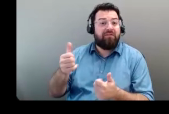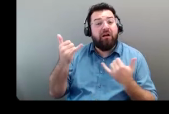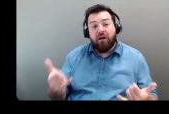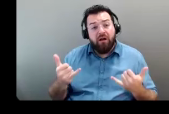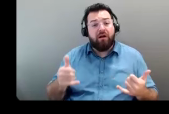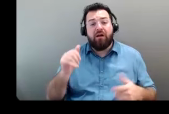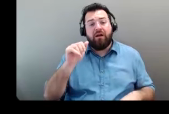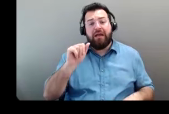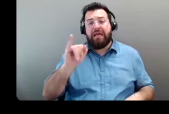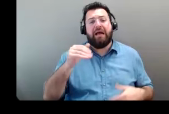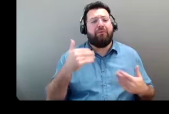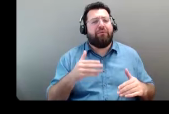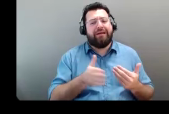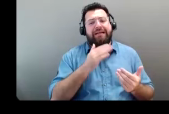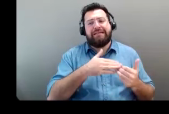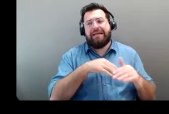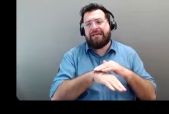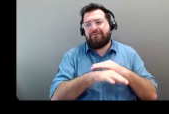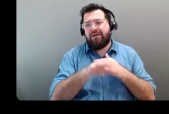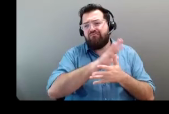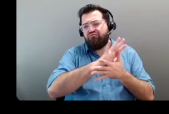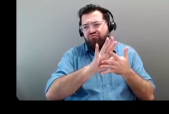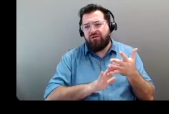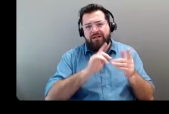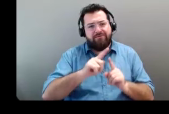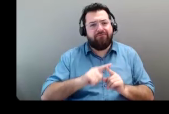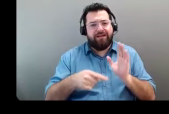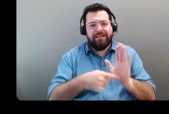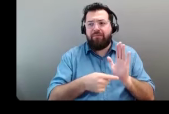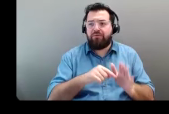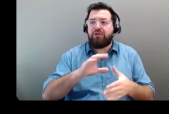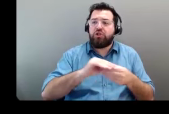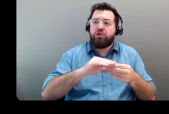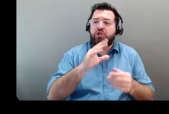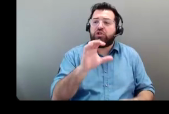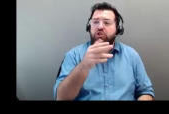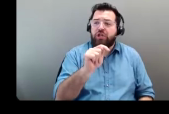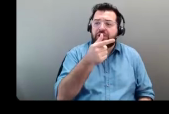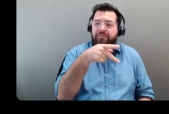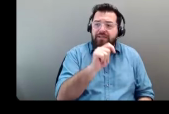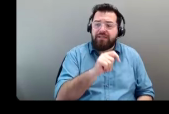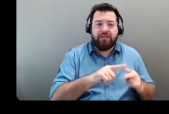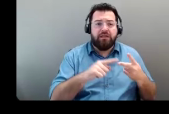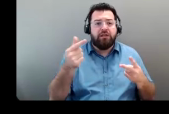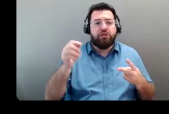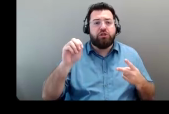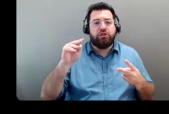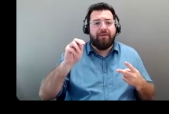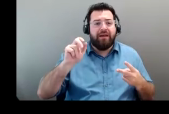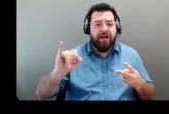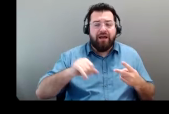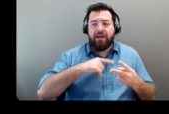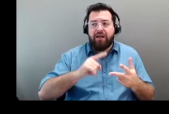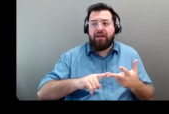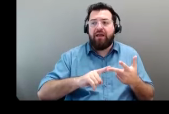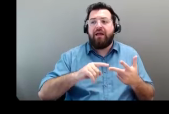they can use ChatGPT, Gemini, Claude, all these different LLMs to just throw any kind of question out, and the LLM